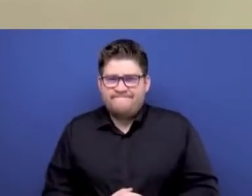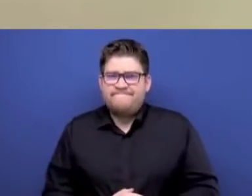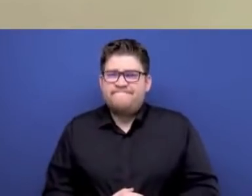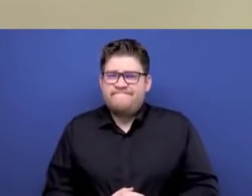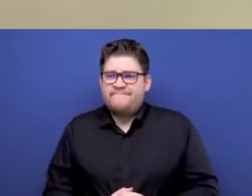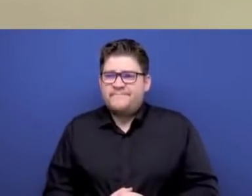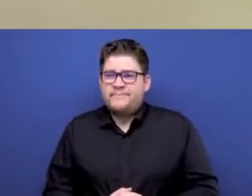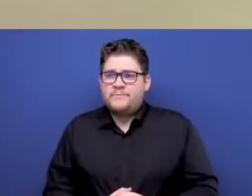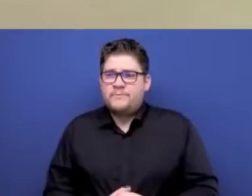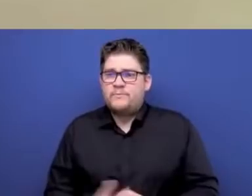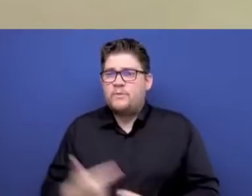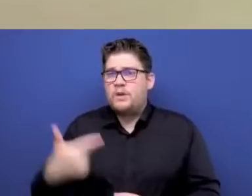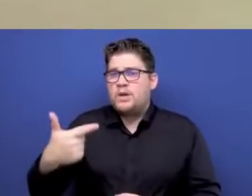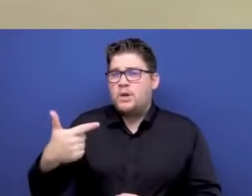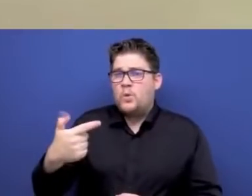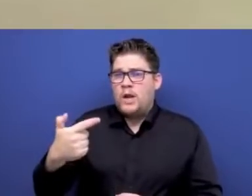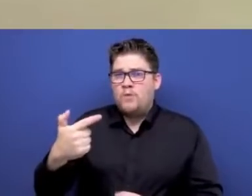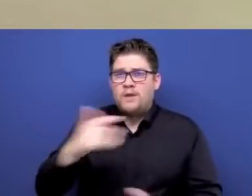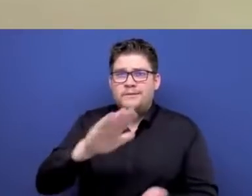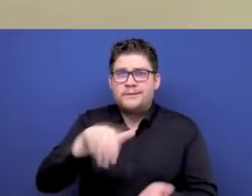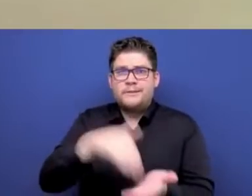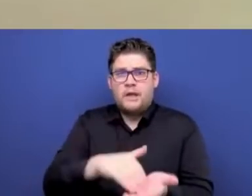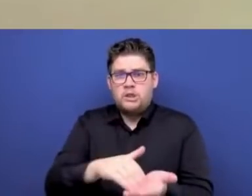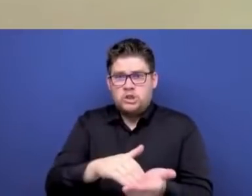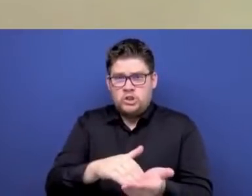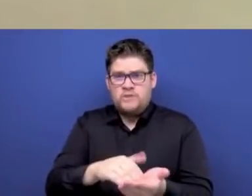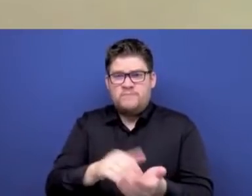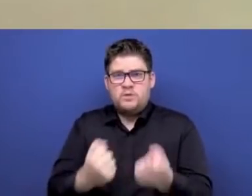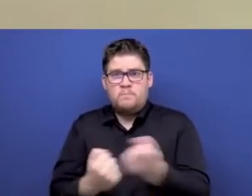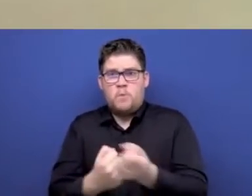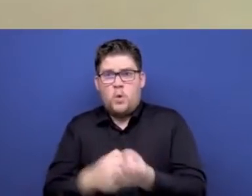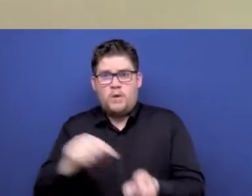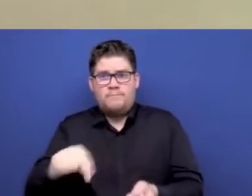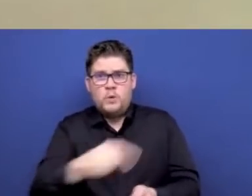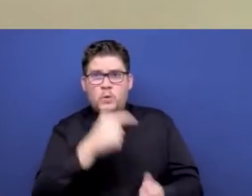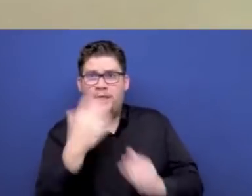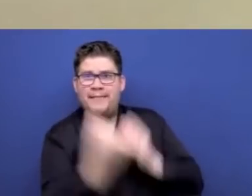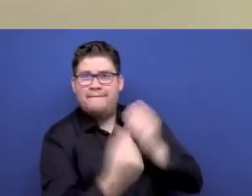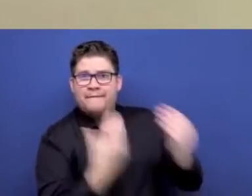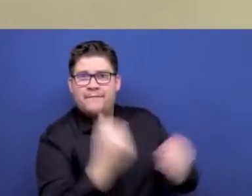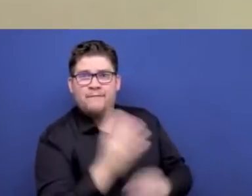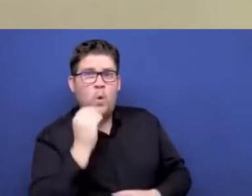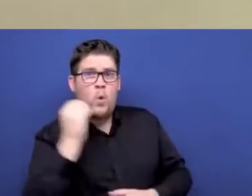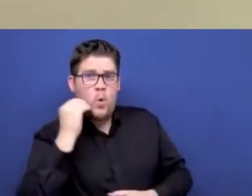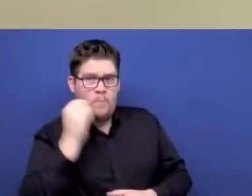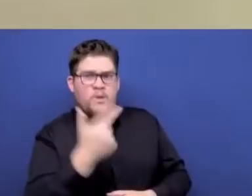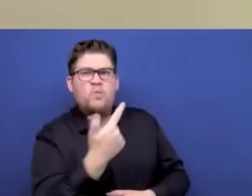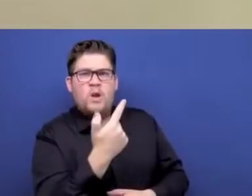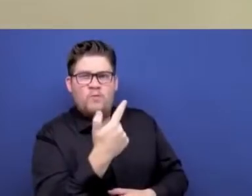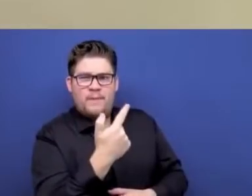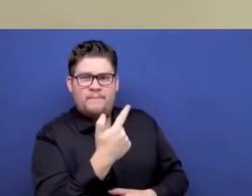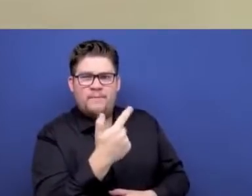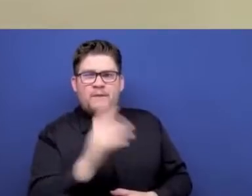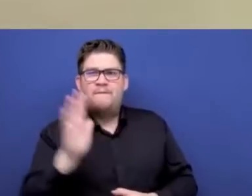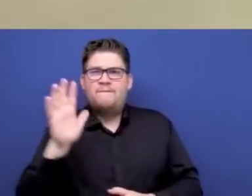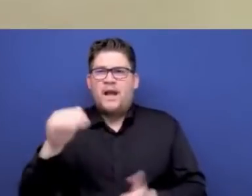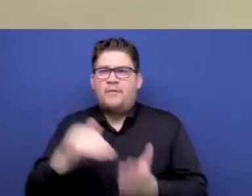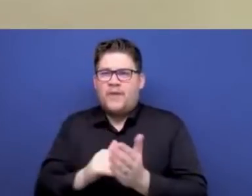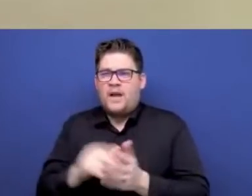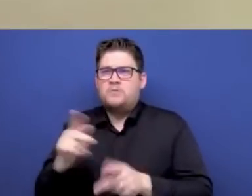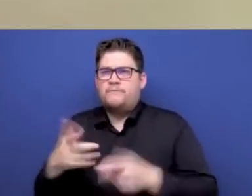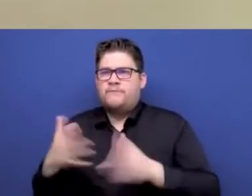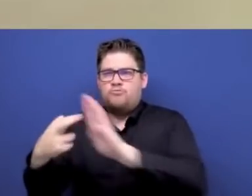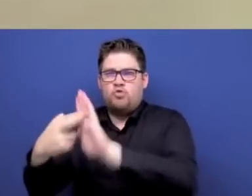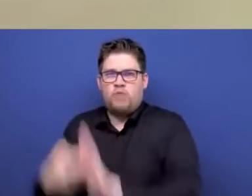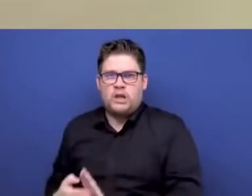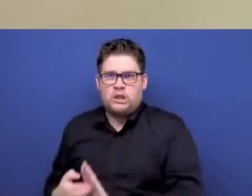supporting evacuees, and over 5,000 evacuees are currently registered. Please visit Emergency Info BC for a list of